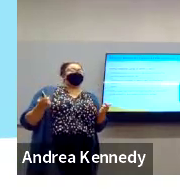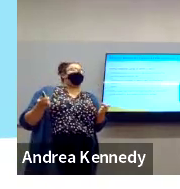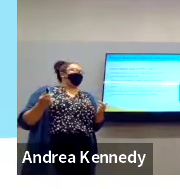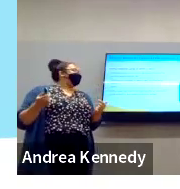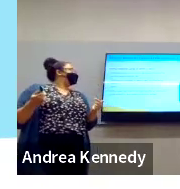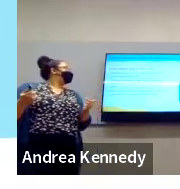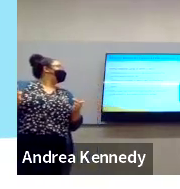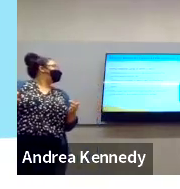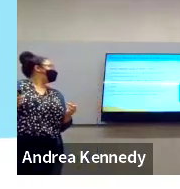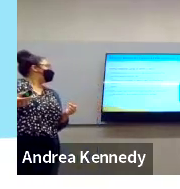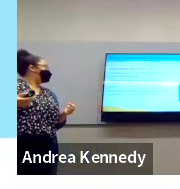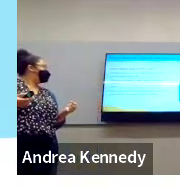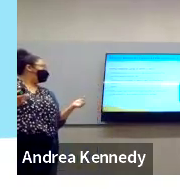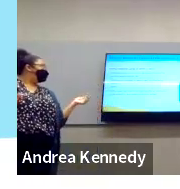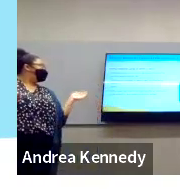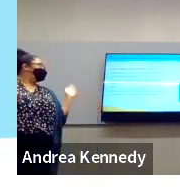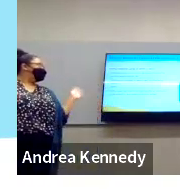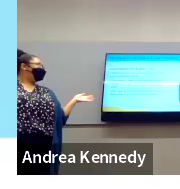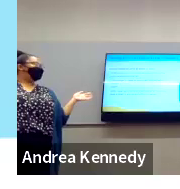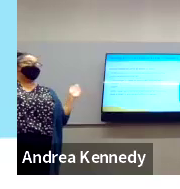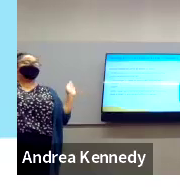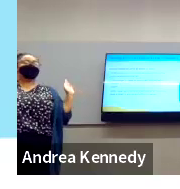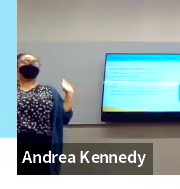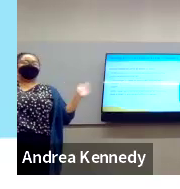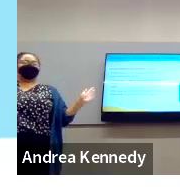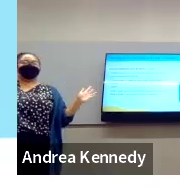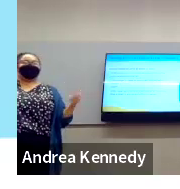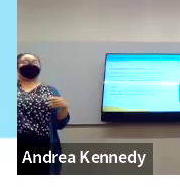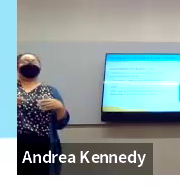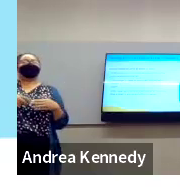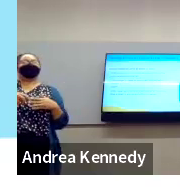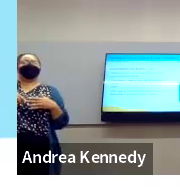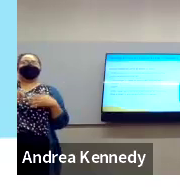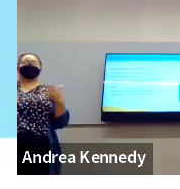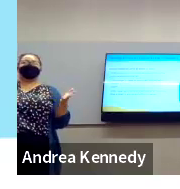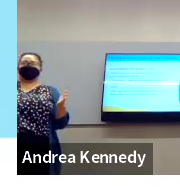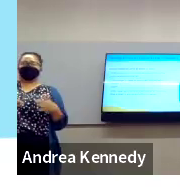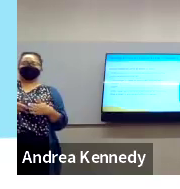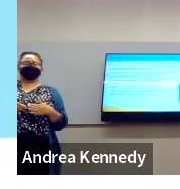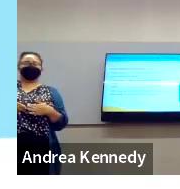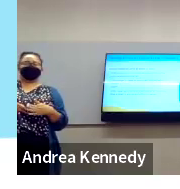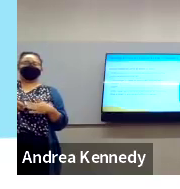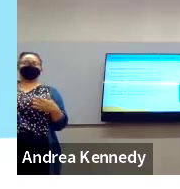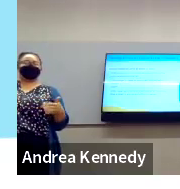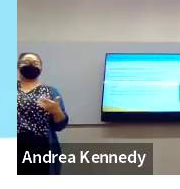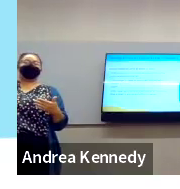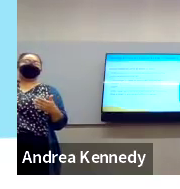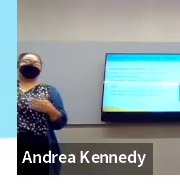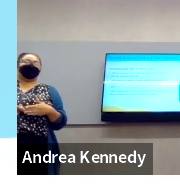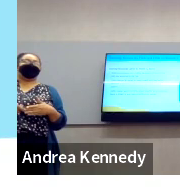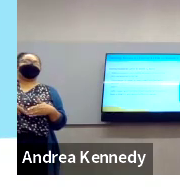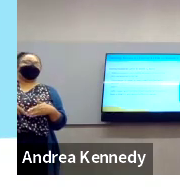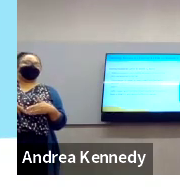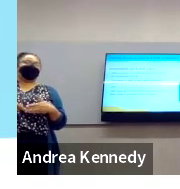may not be allocated to existing rental units through RUB. So if there are empty units that are using power or